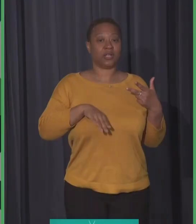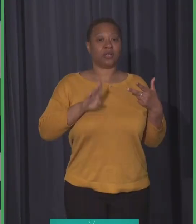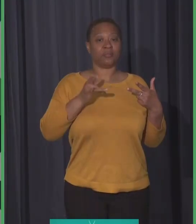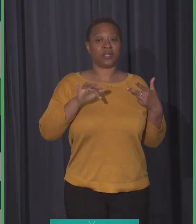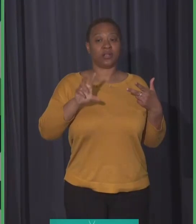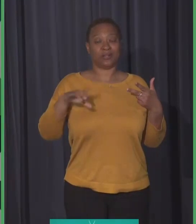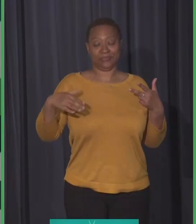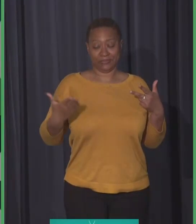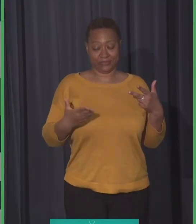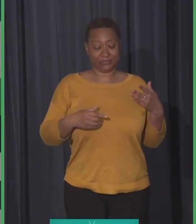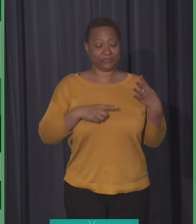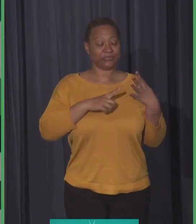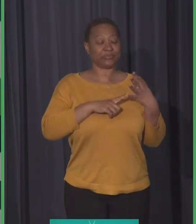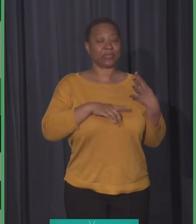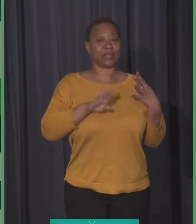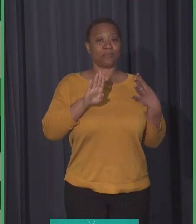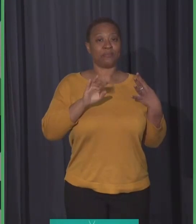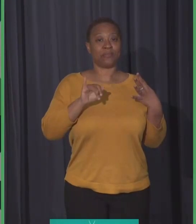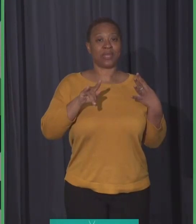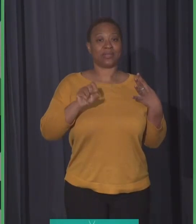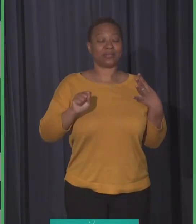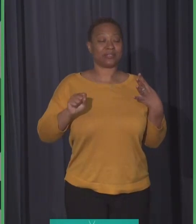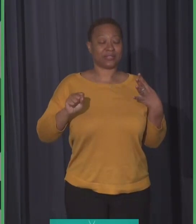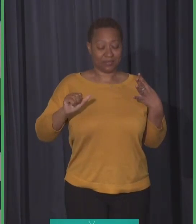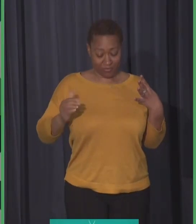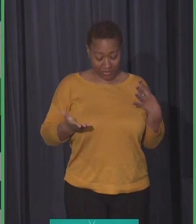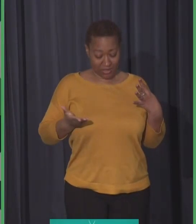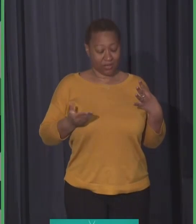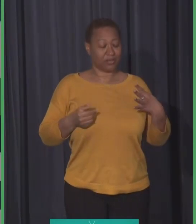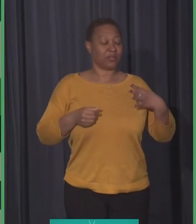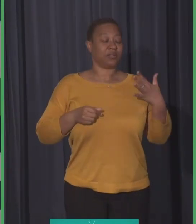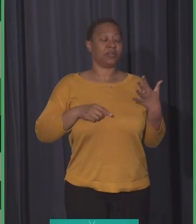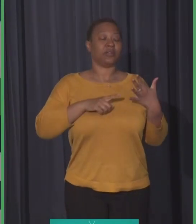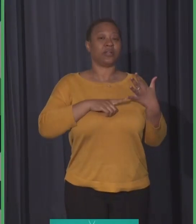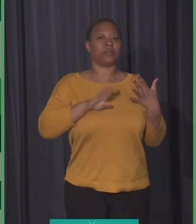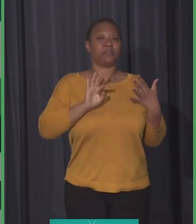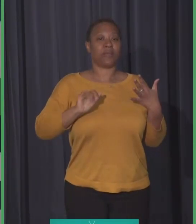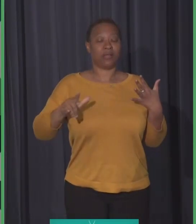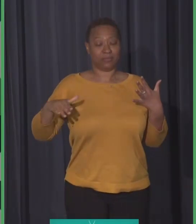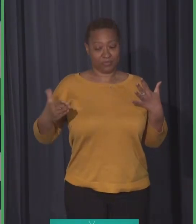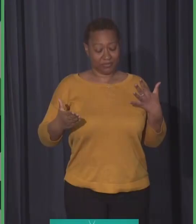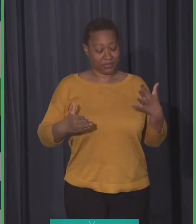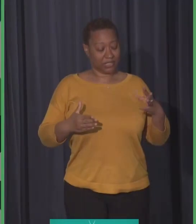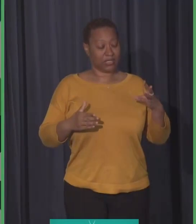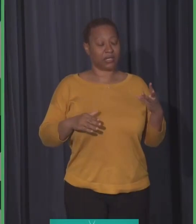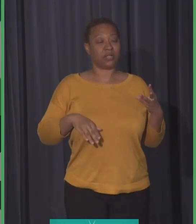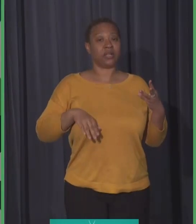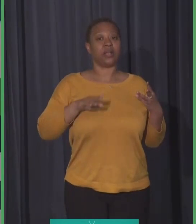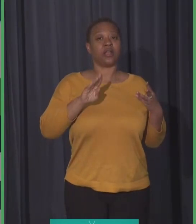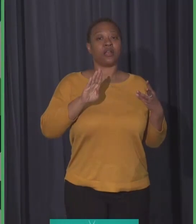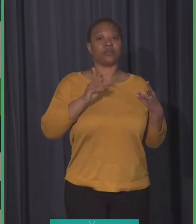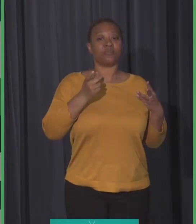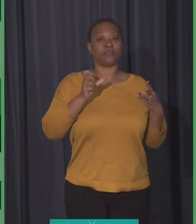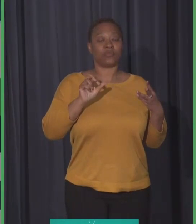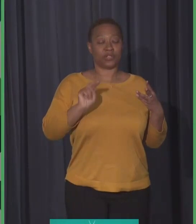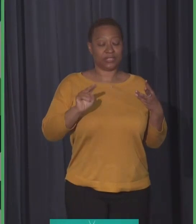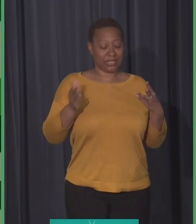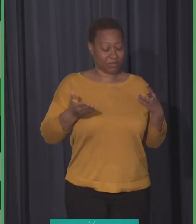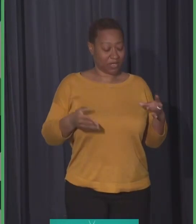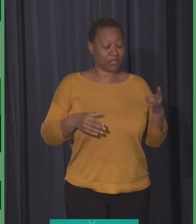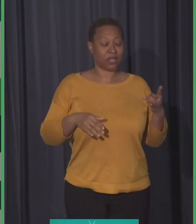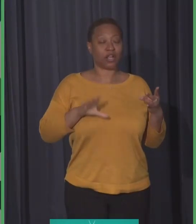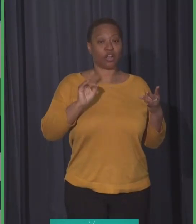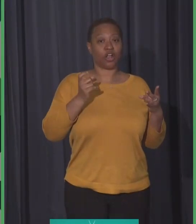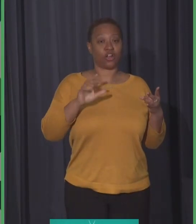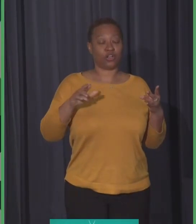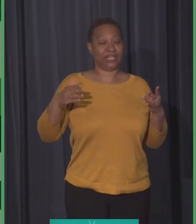Bernard? Present. Commissioner Banks? Present. Commissioner Bell? President. Commissioner Burton? Present. Commissioner